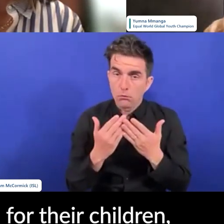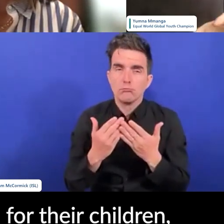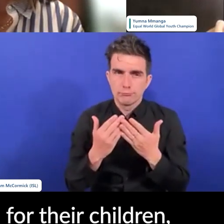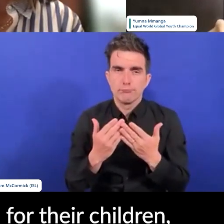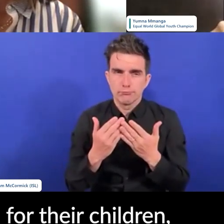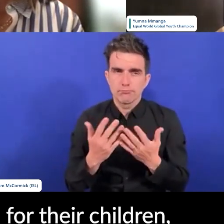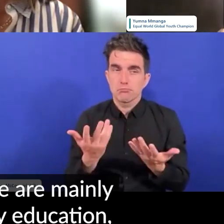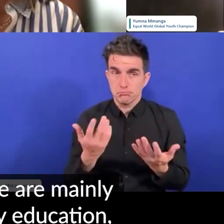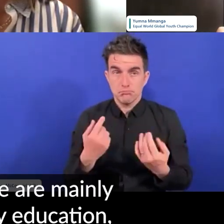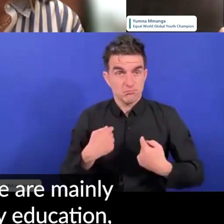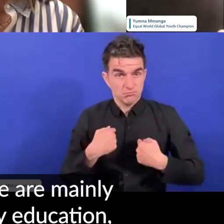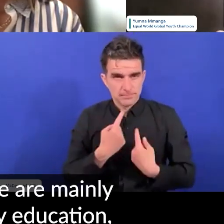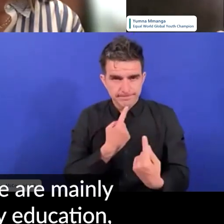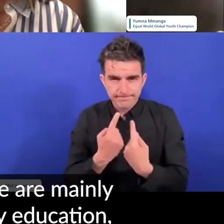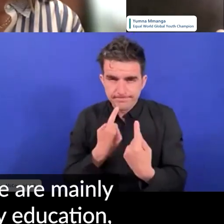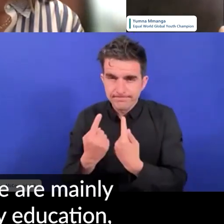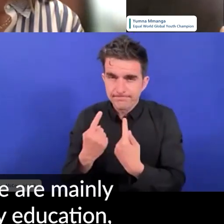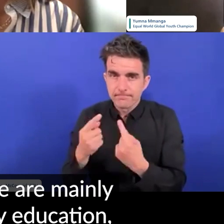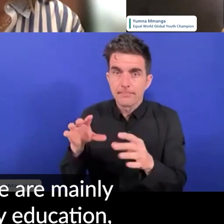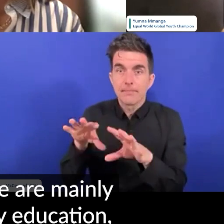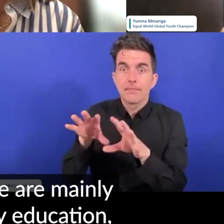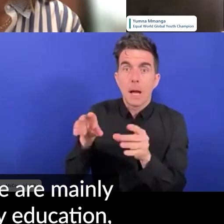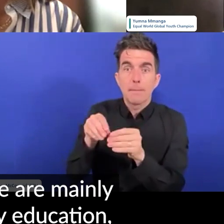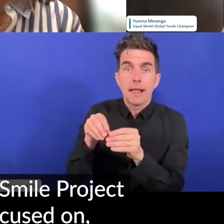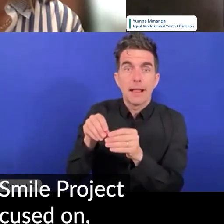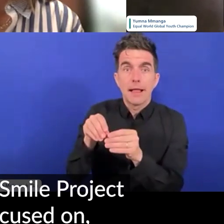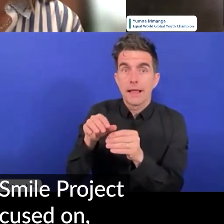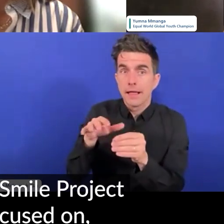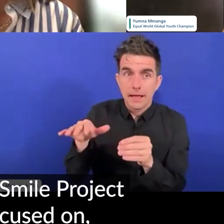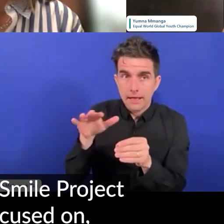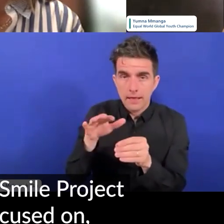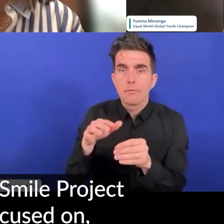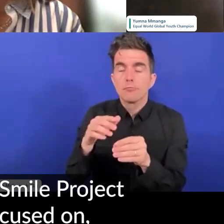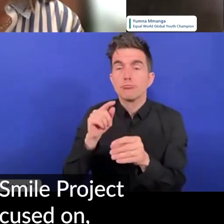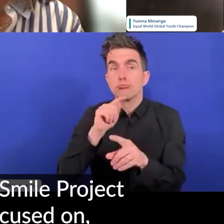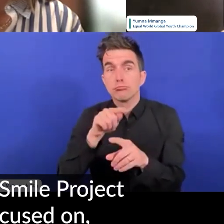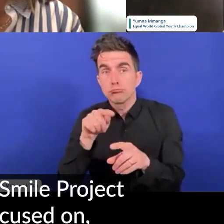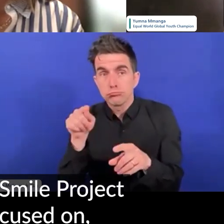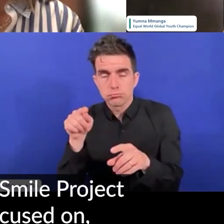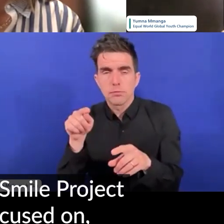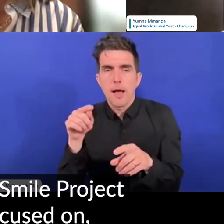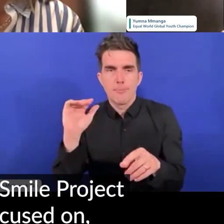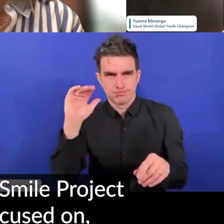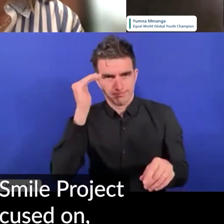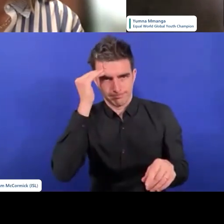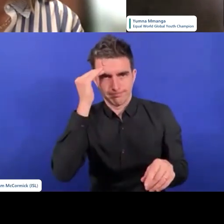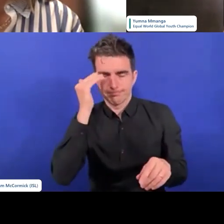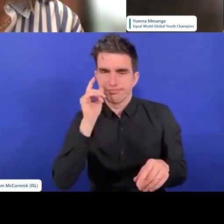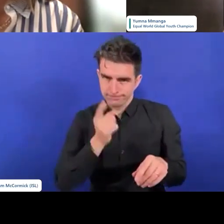for their children. But because we're mainly looking at early education, where our own SMILE project in Nigeria focused